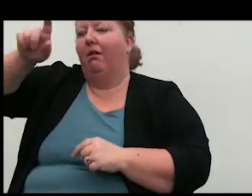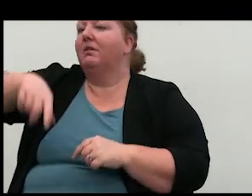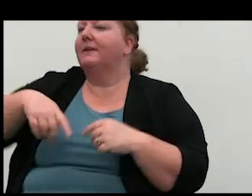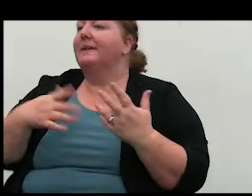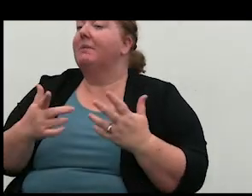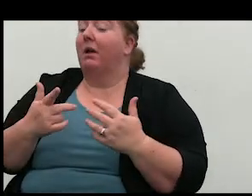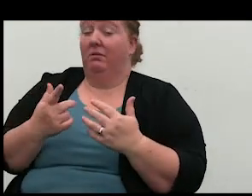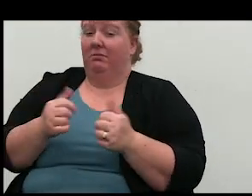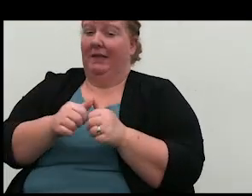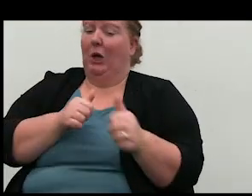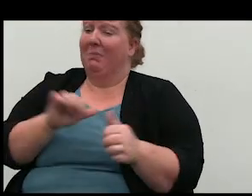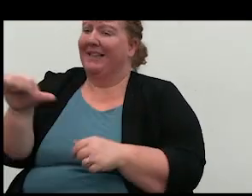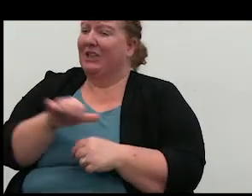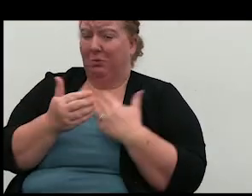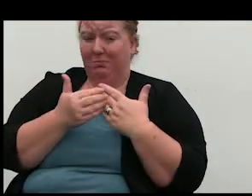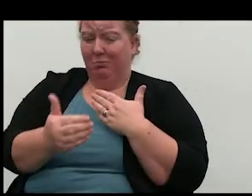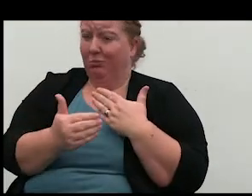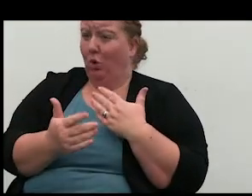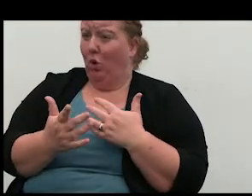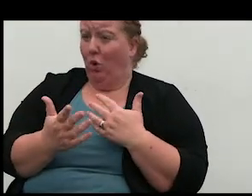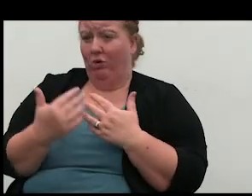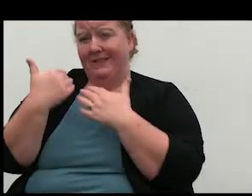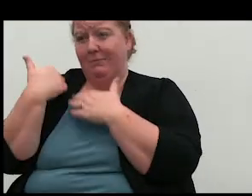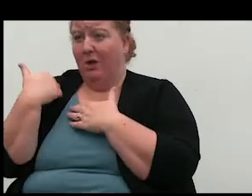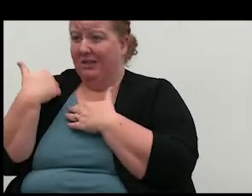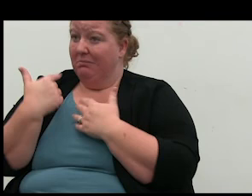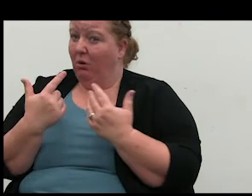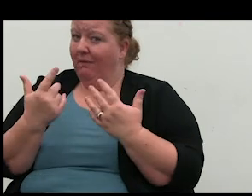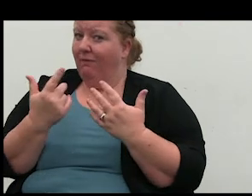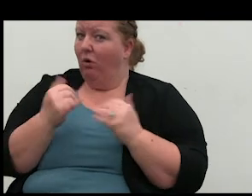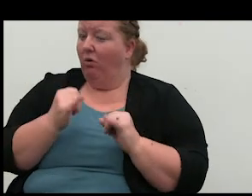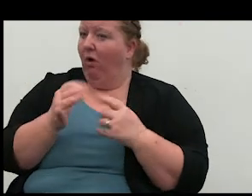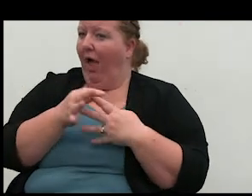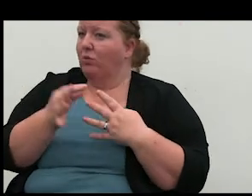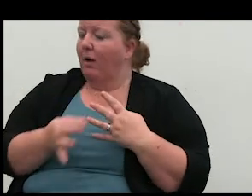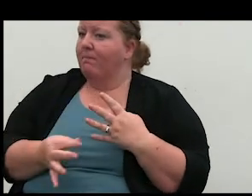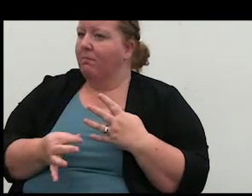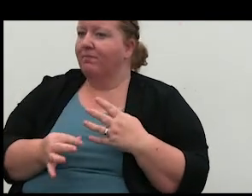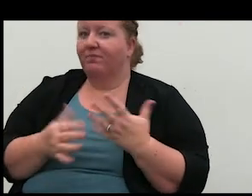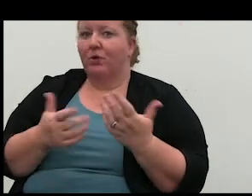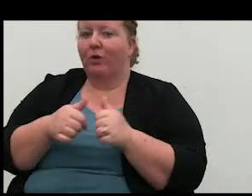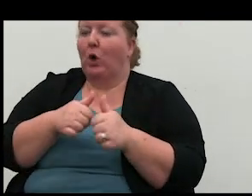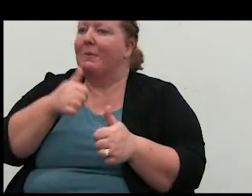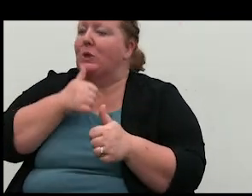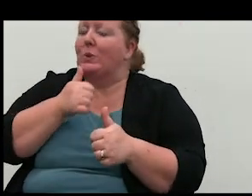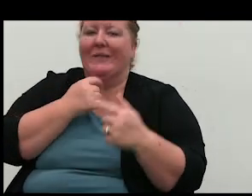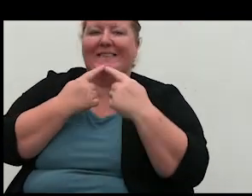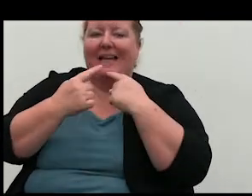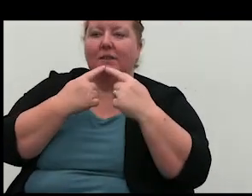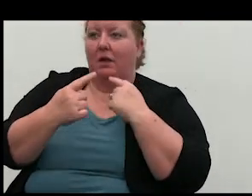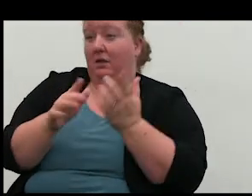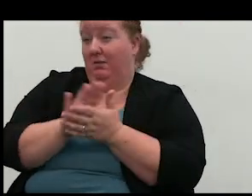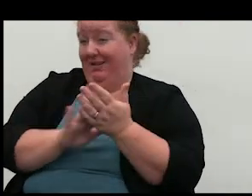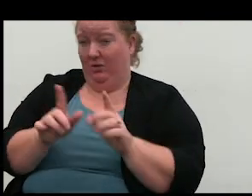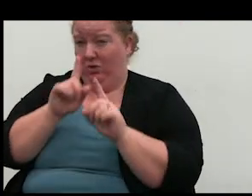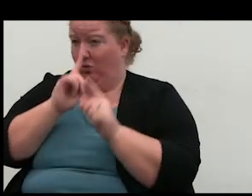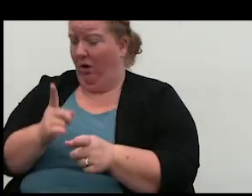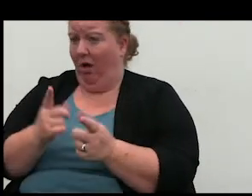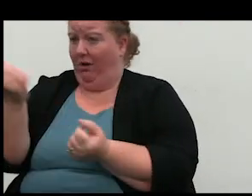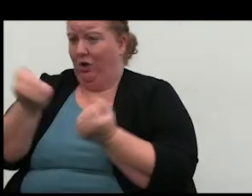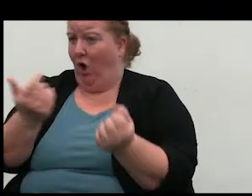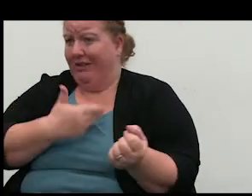that companies should be responsible for bad outcomes. So when companies use your data and that means you can't get